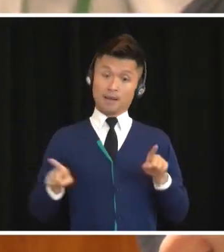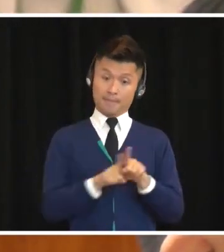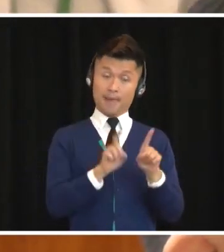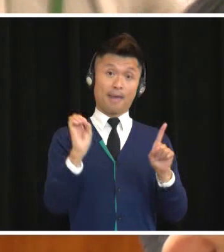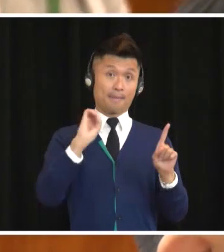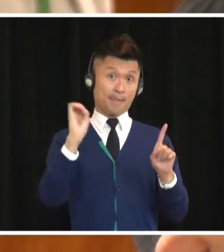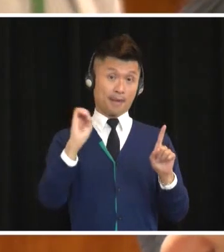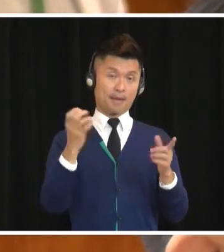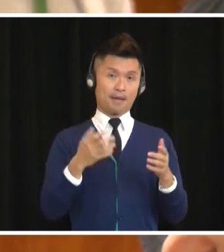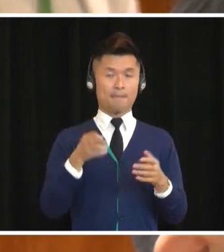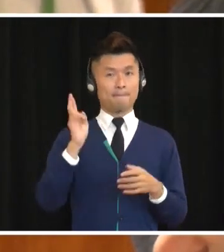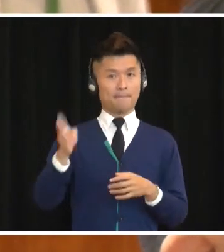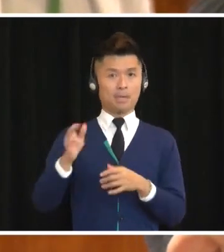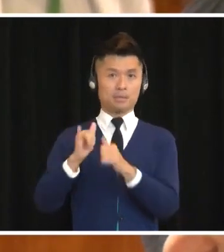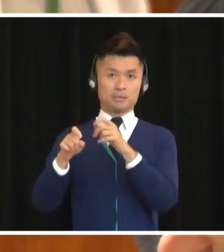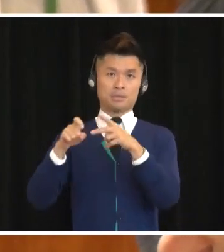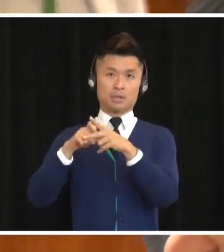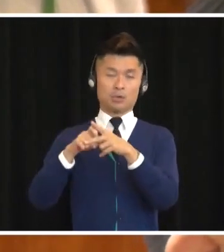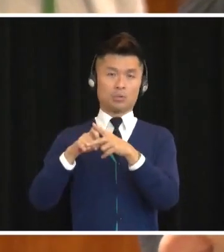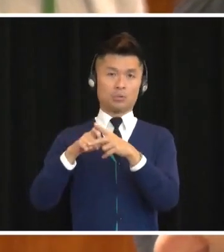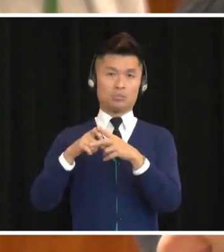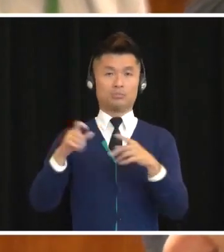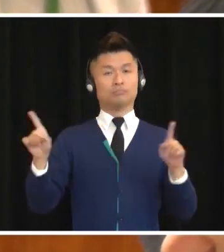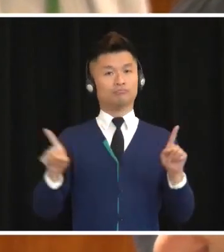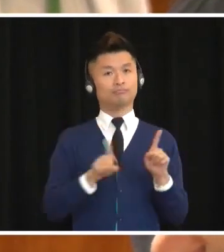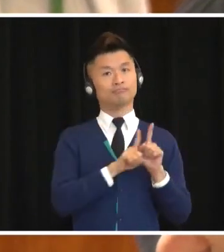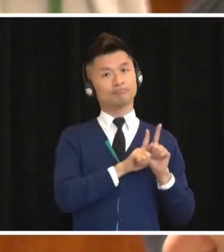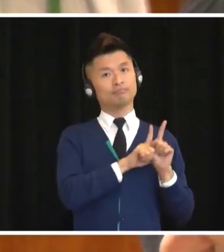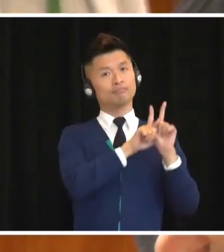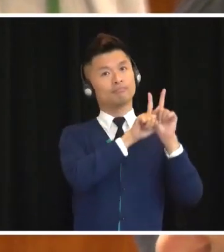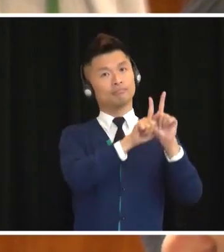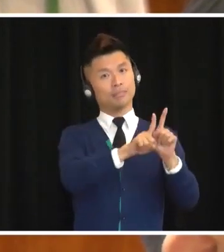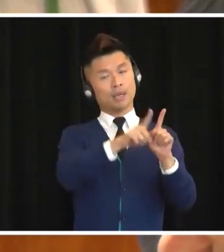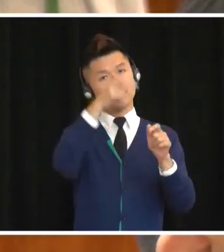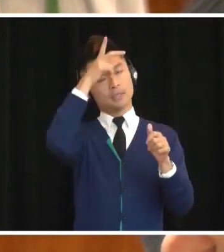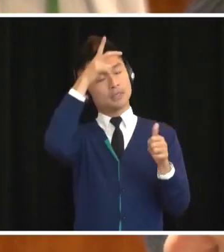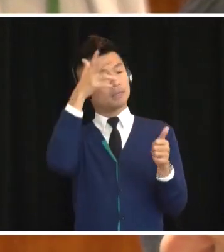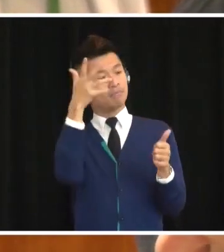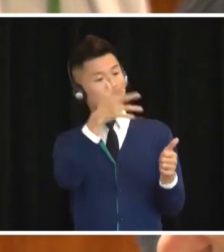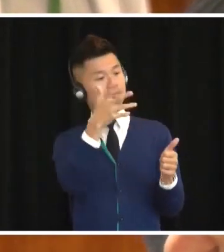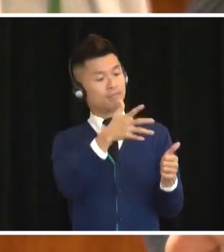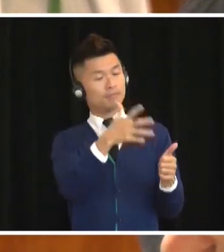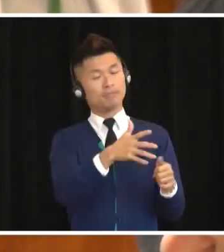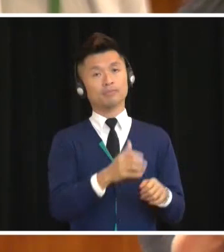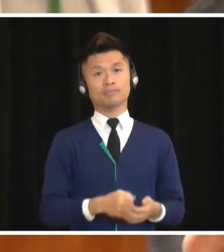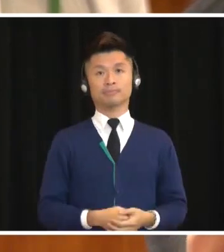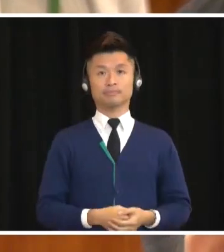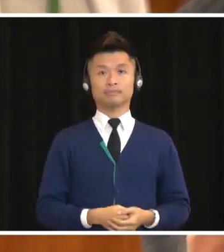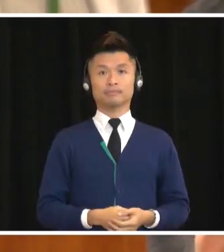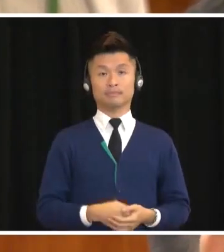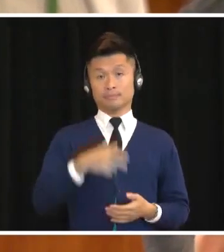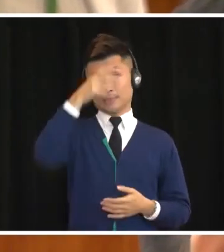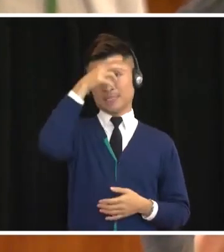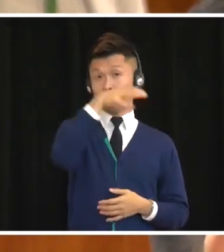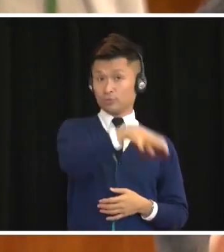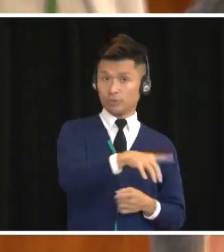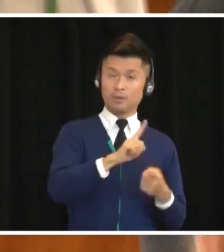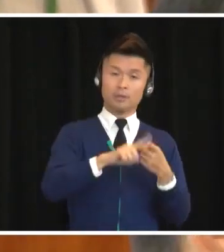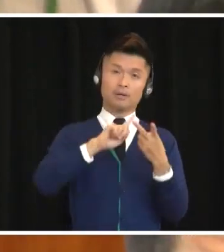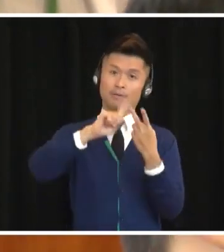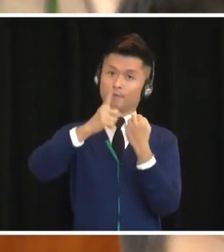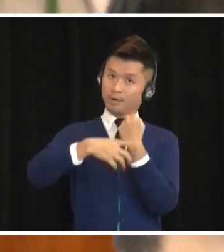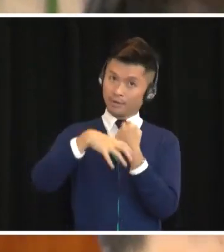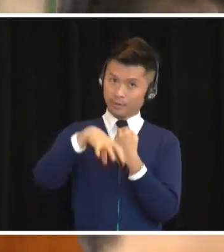parents can come to the police station or there is no lawyer, then we require social workers to accompany the child